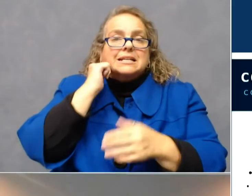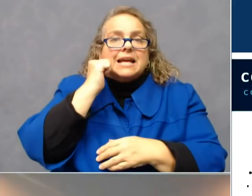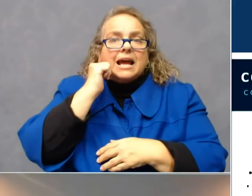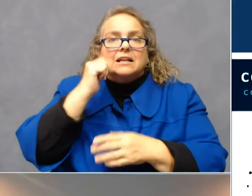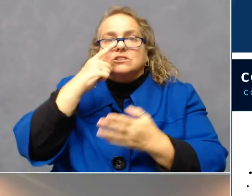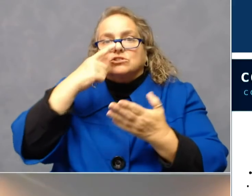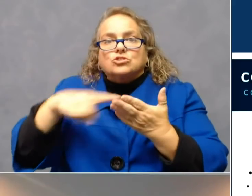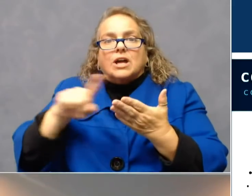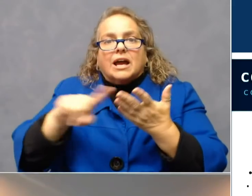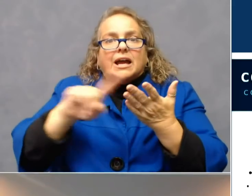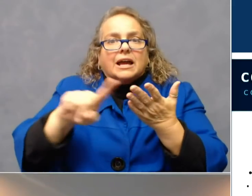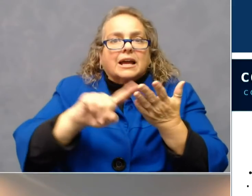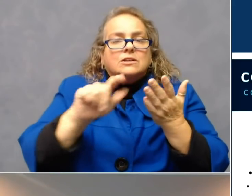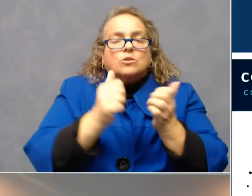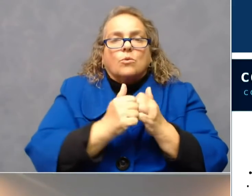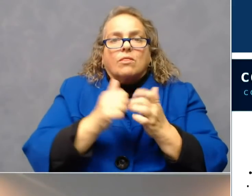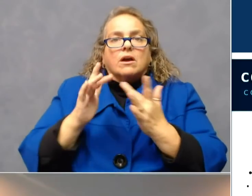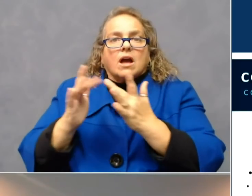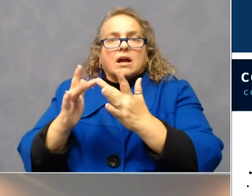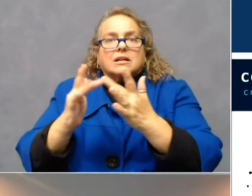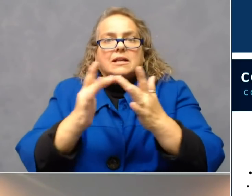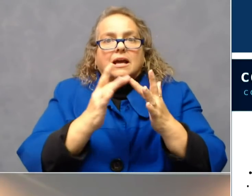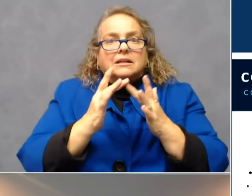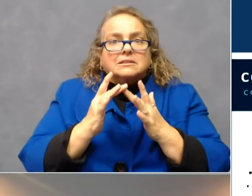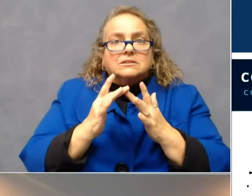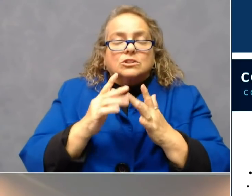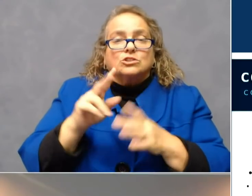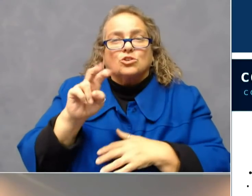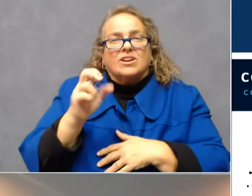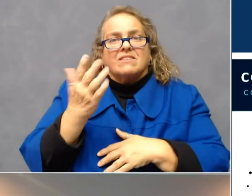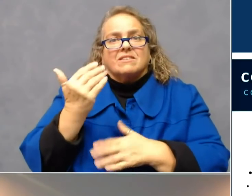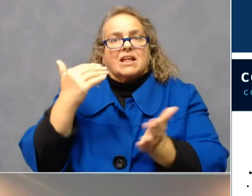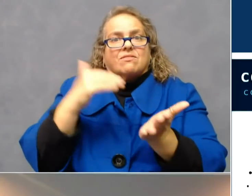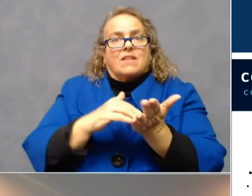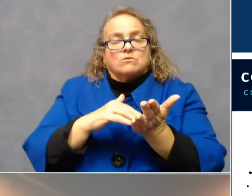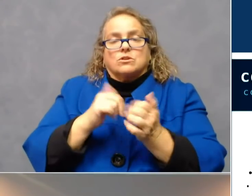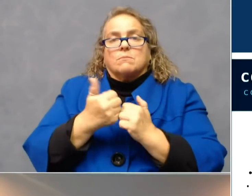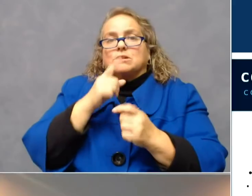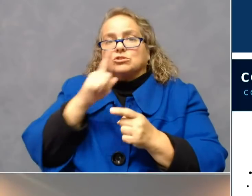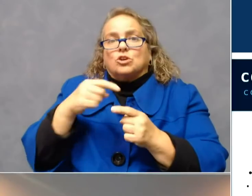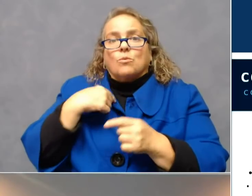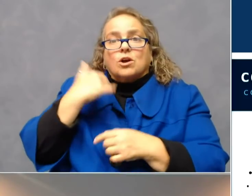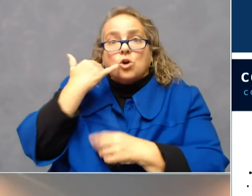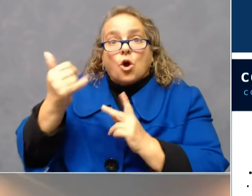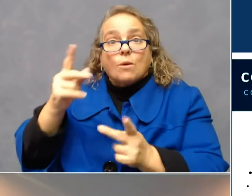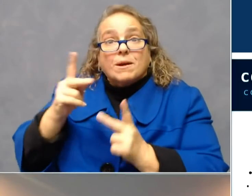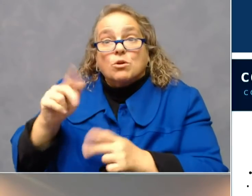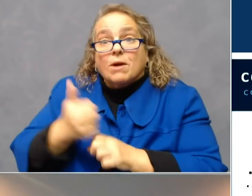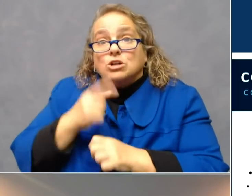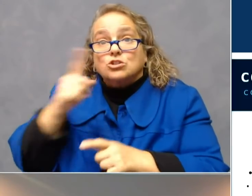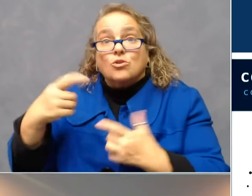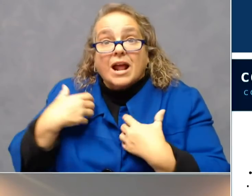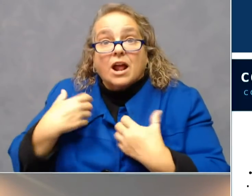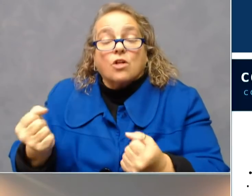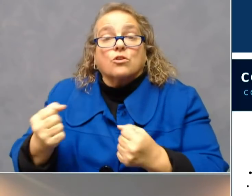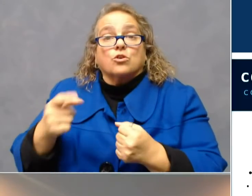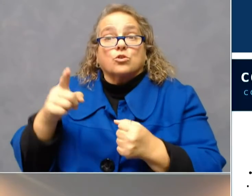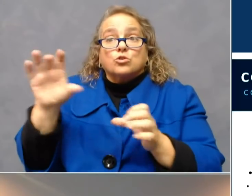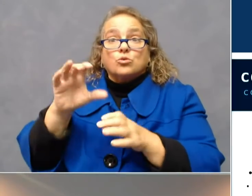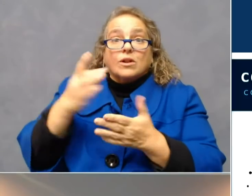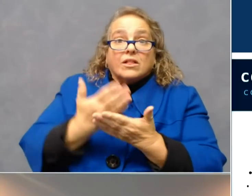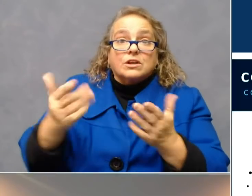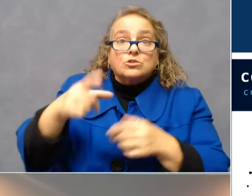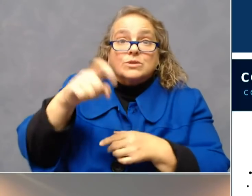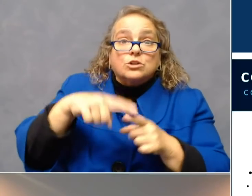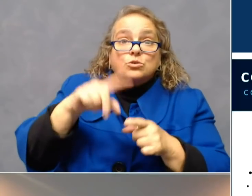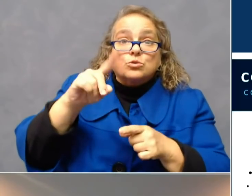contacts, checking in to make sure that they're staying healthy and doing the things they need to do to protect their families